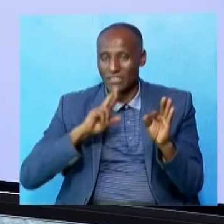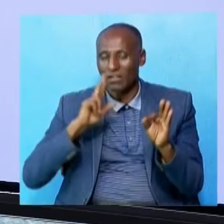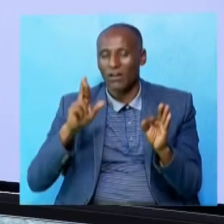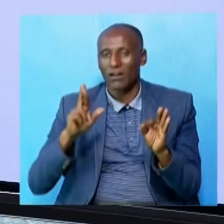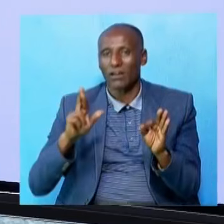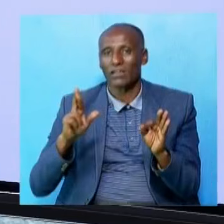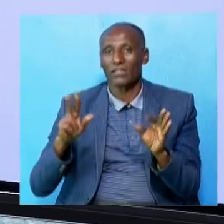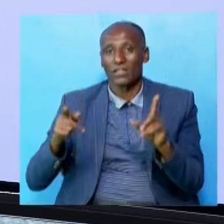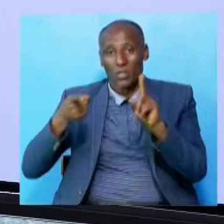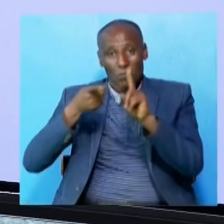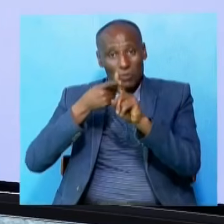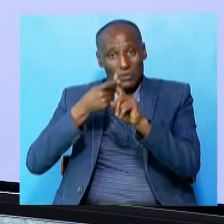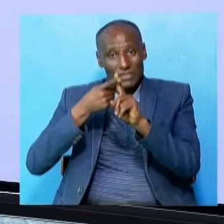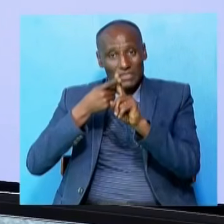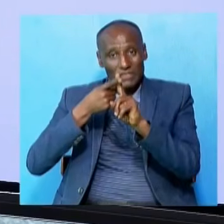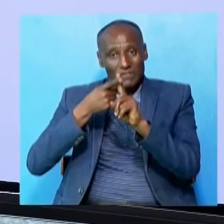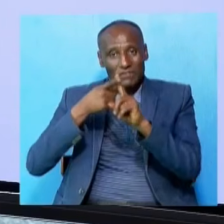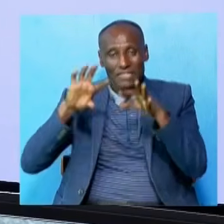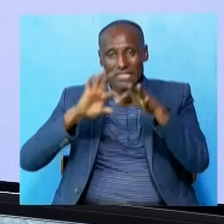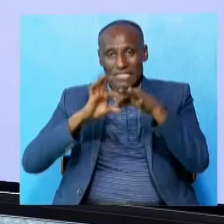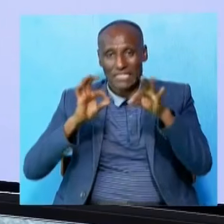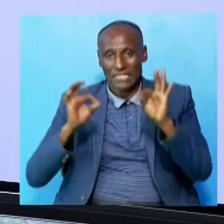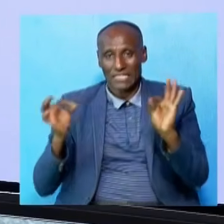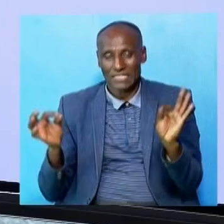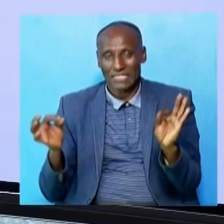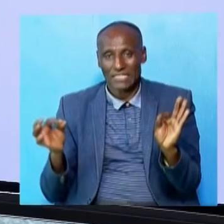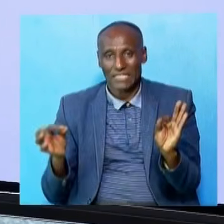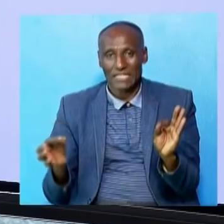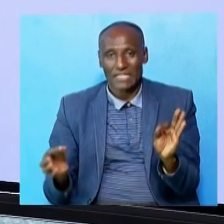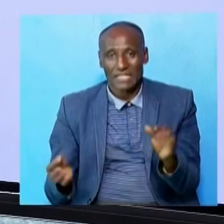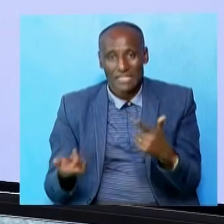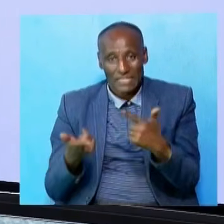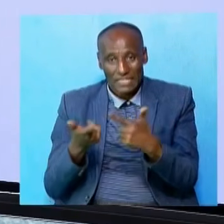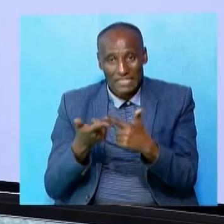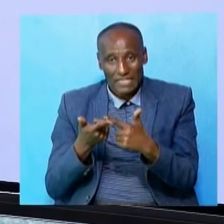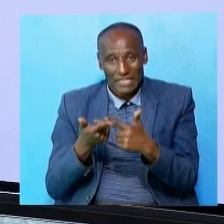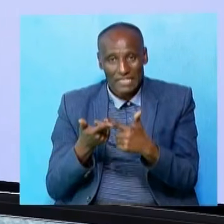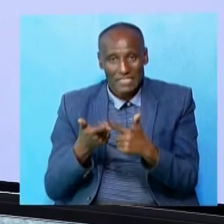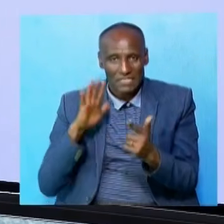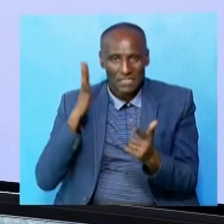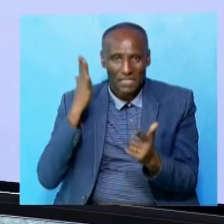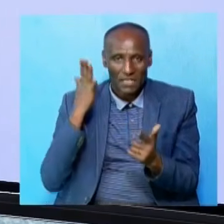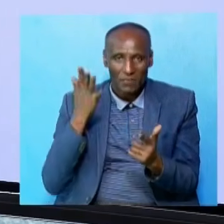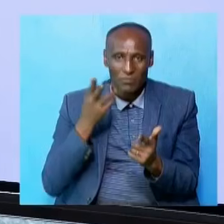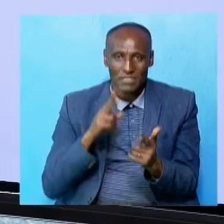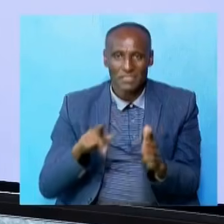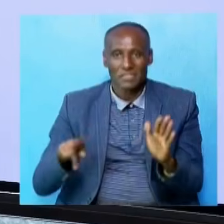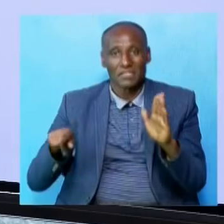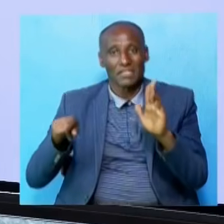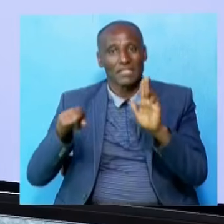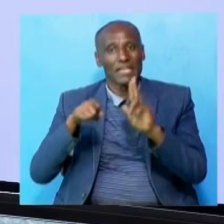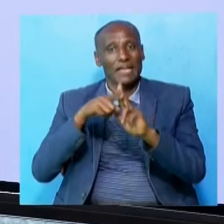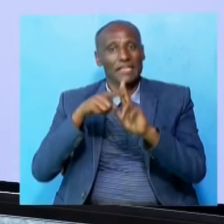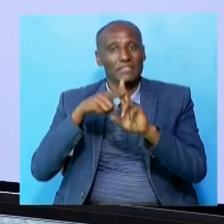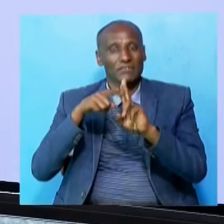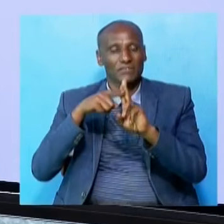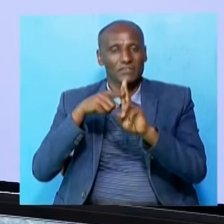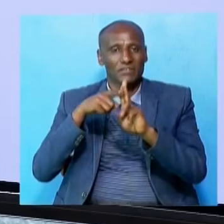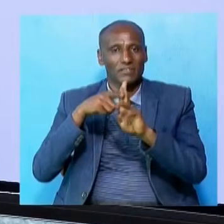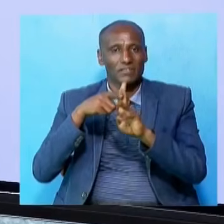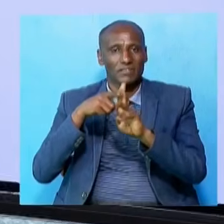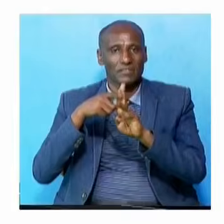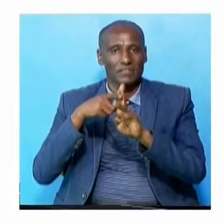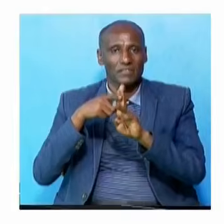affirmative sentences. The second type is negative. How do we make them negative? Let's